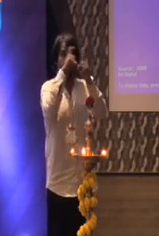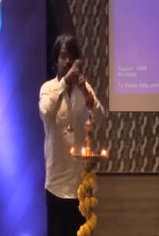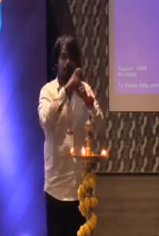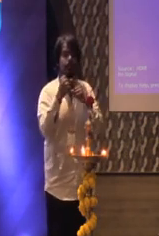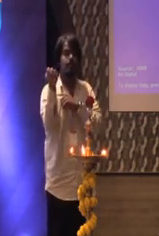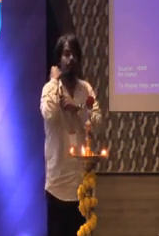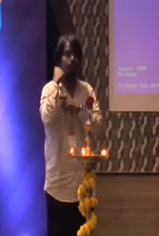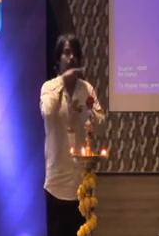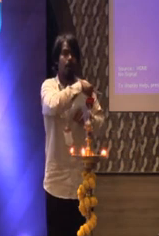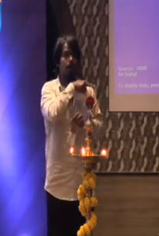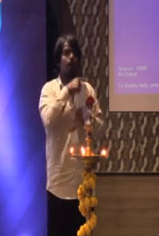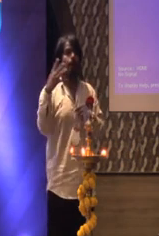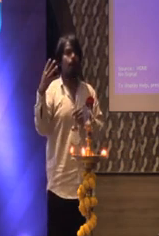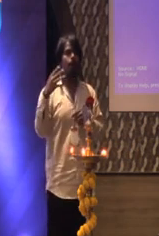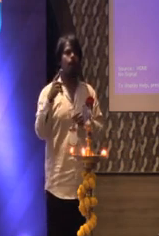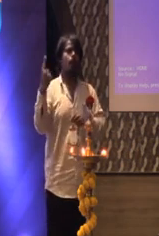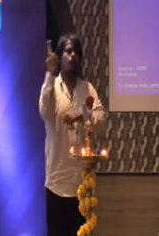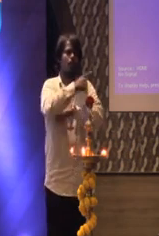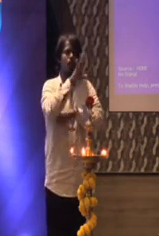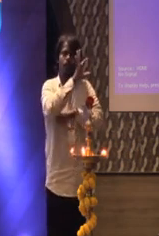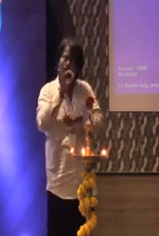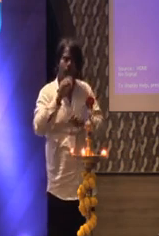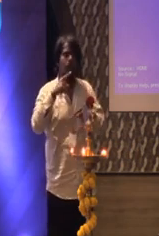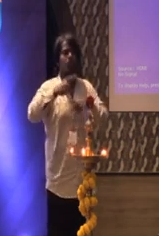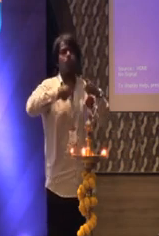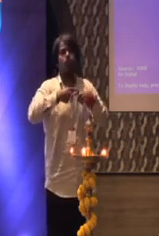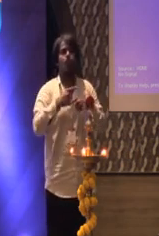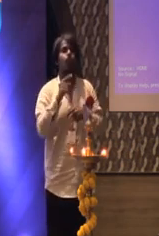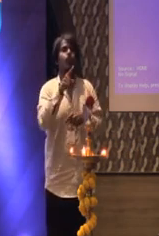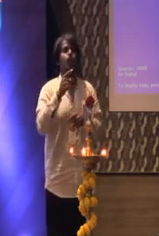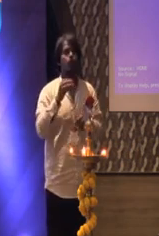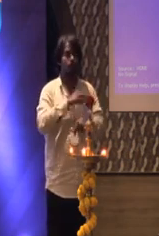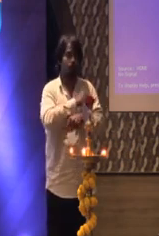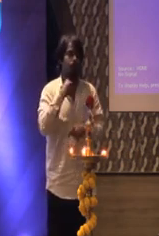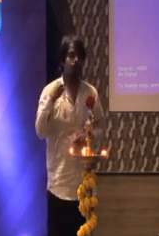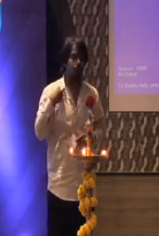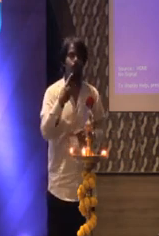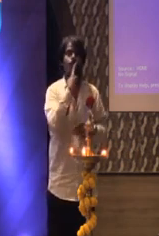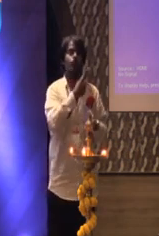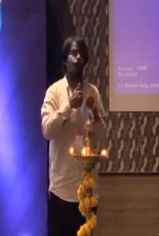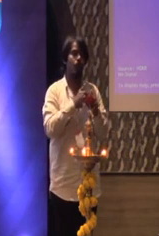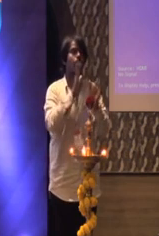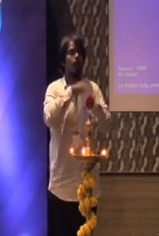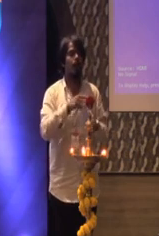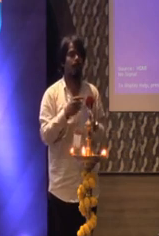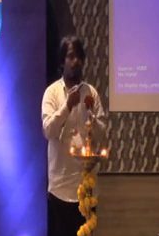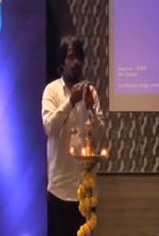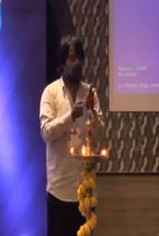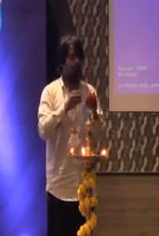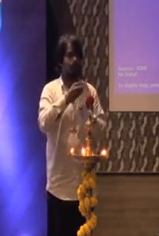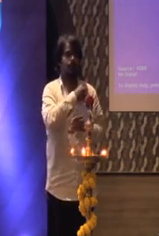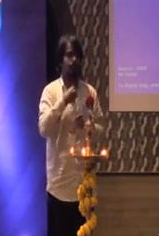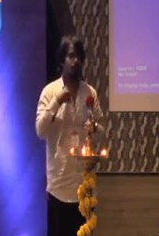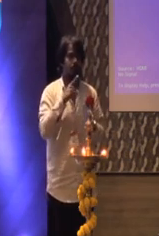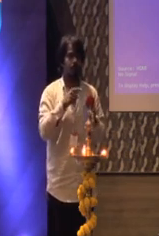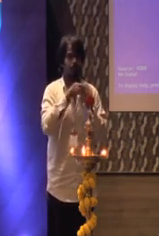that is one session every week you have to take of course after doctor's prescription only you can take that and that's how